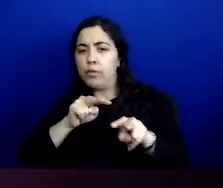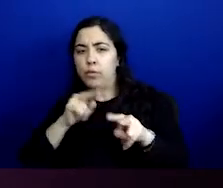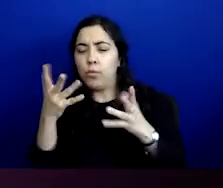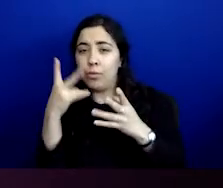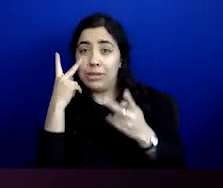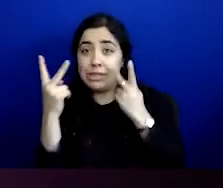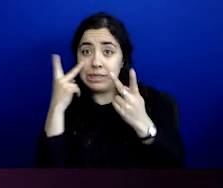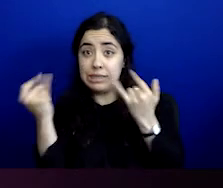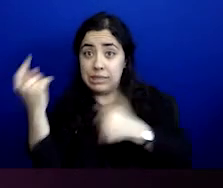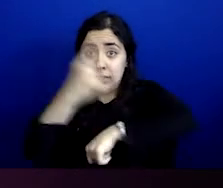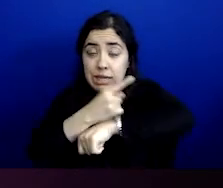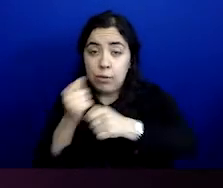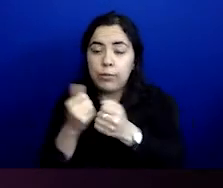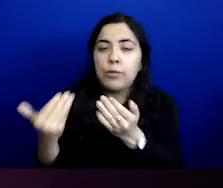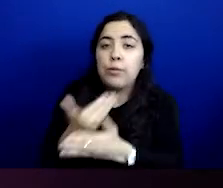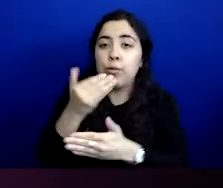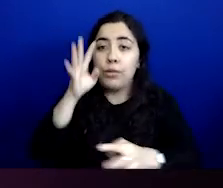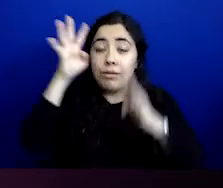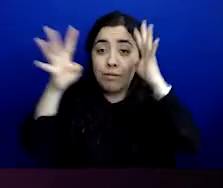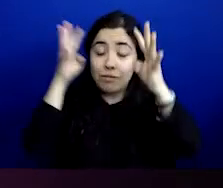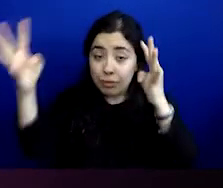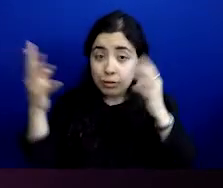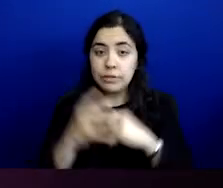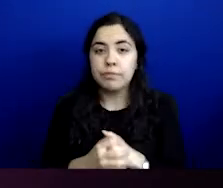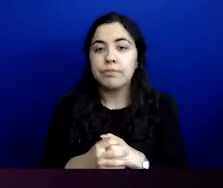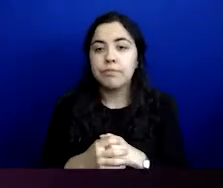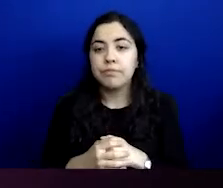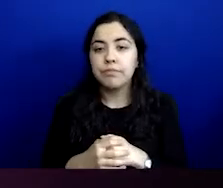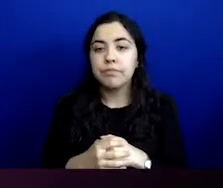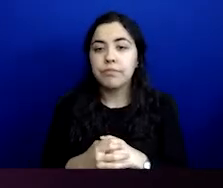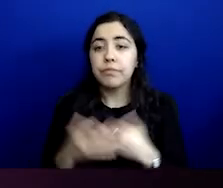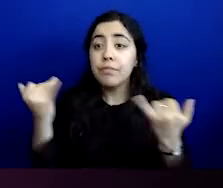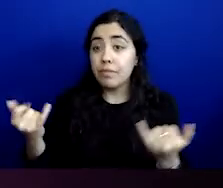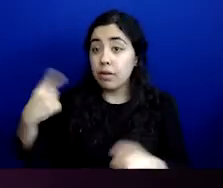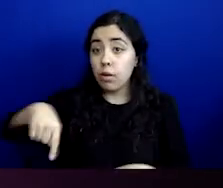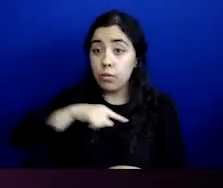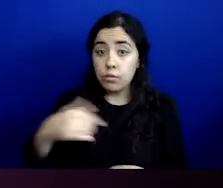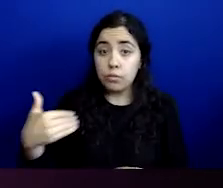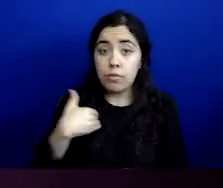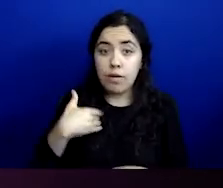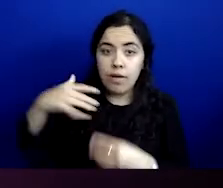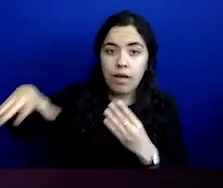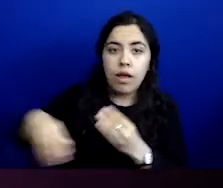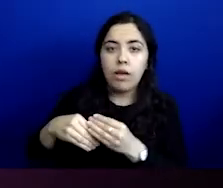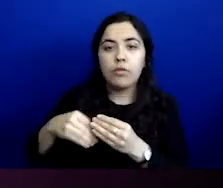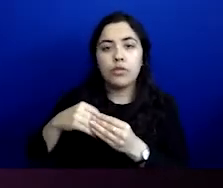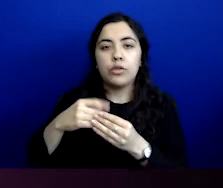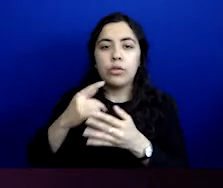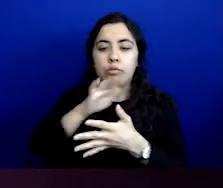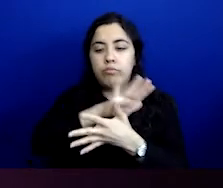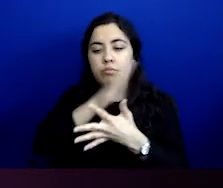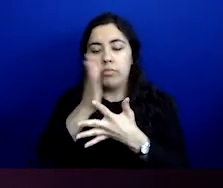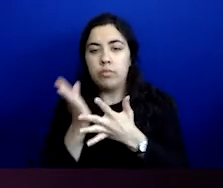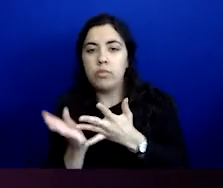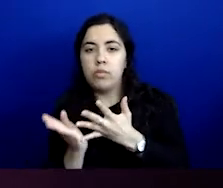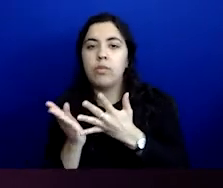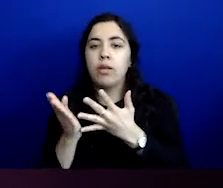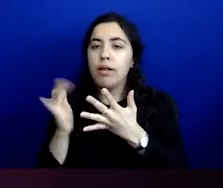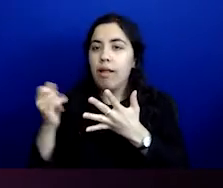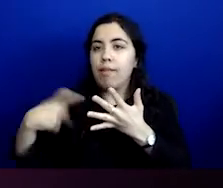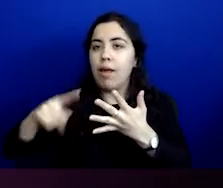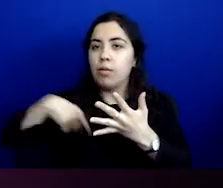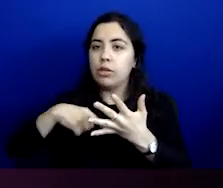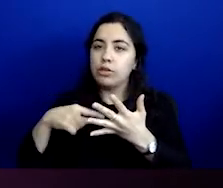what we kind of are seeing today with the new innovations is that we now have additional protocols that allow us to implement some of